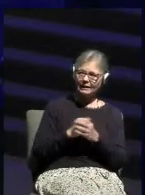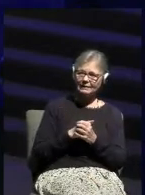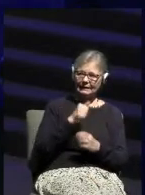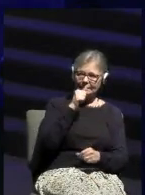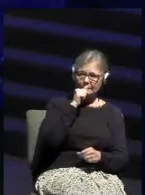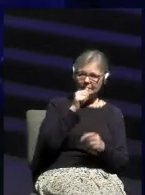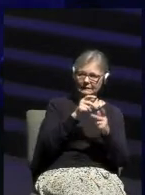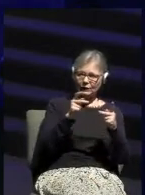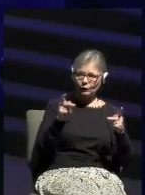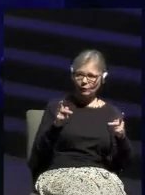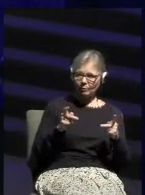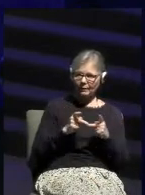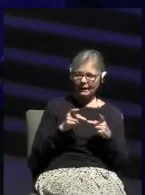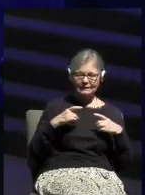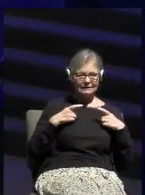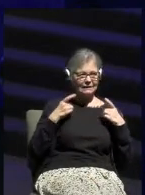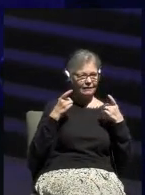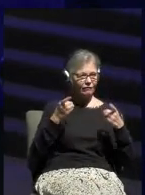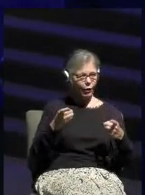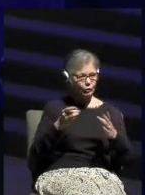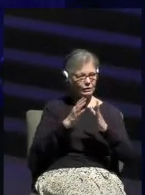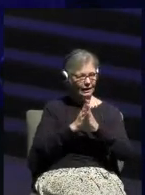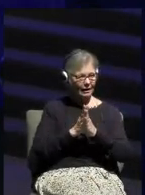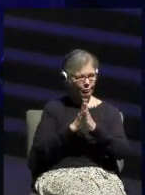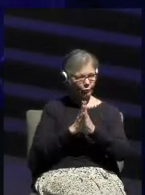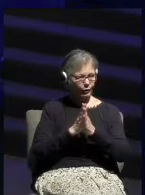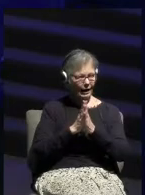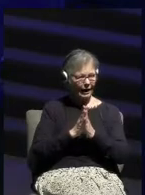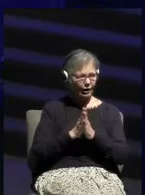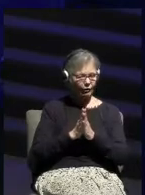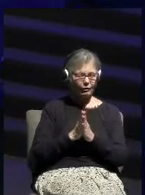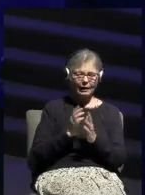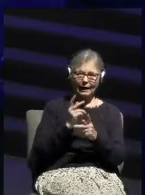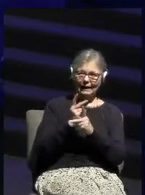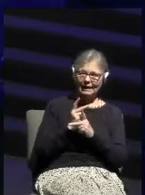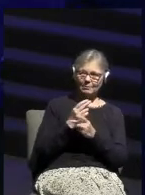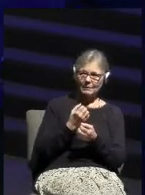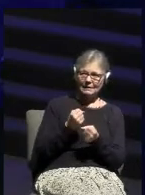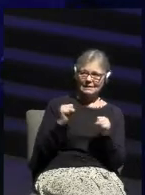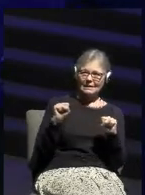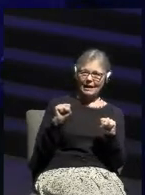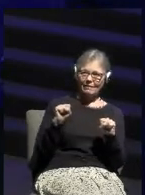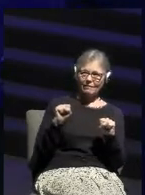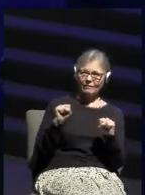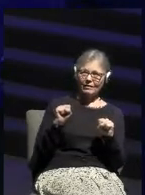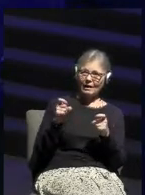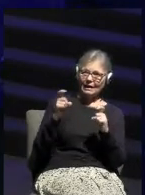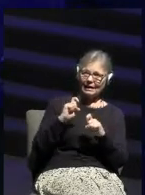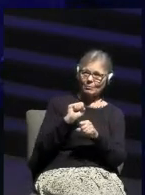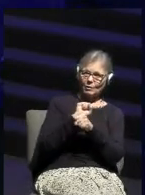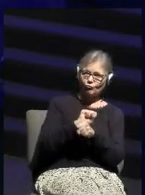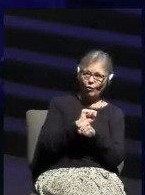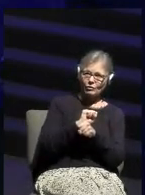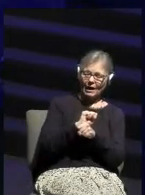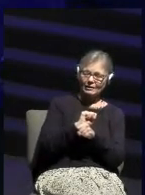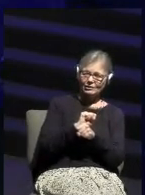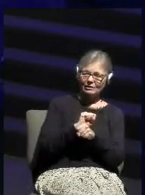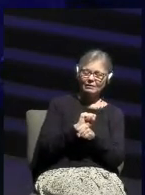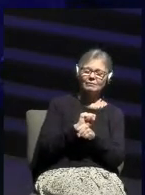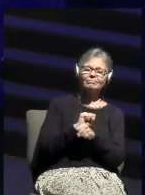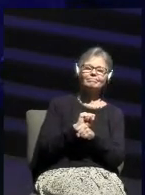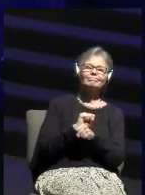of devotion and prayer brings us in the safety and the protection and the care of God in our life.